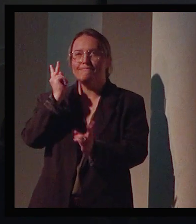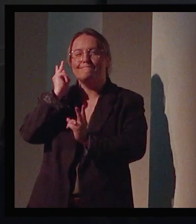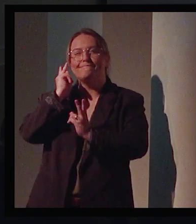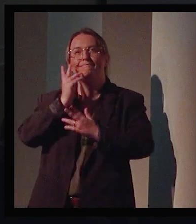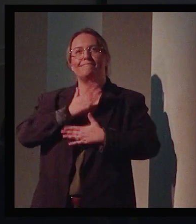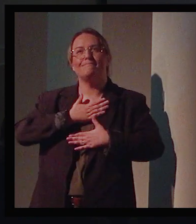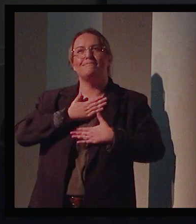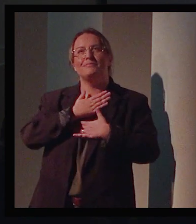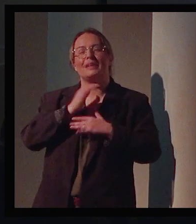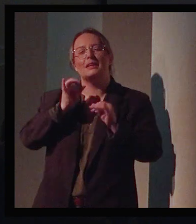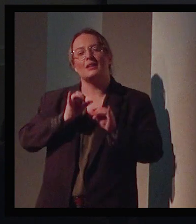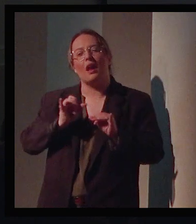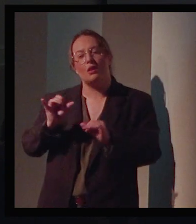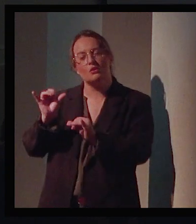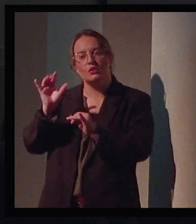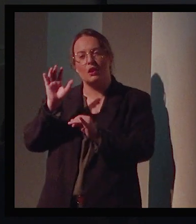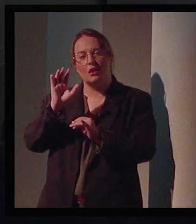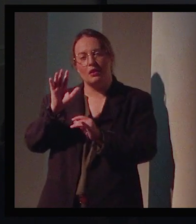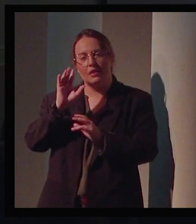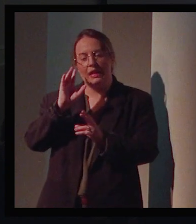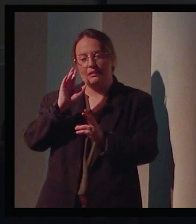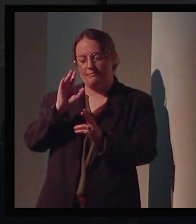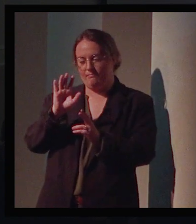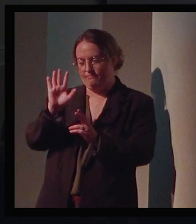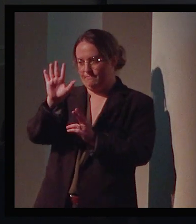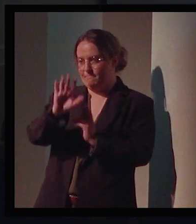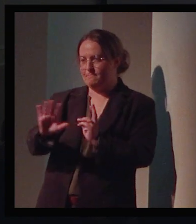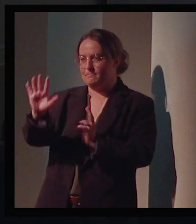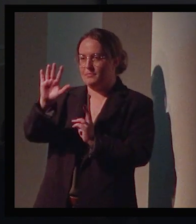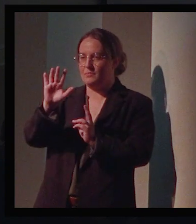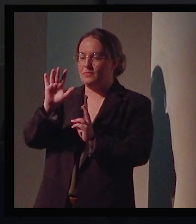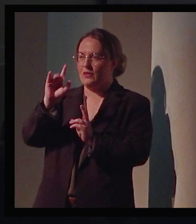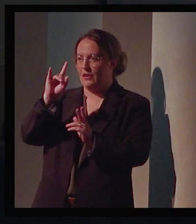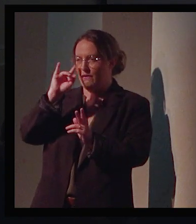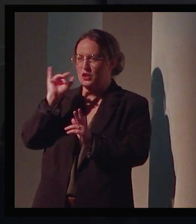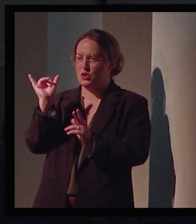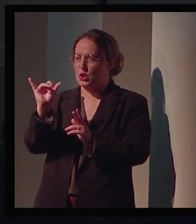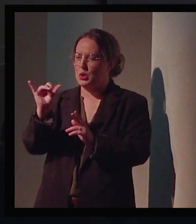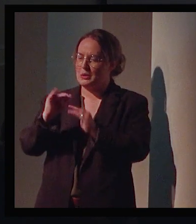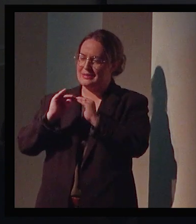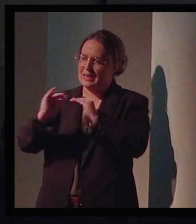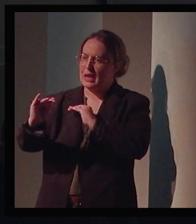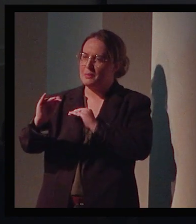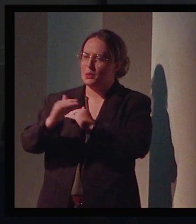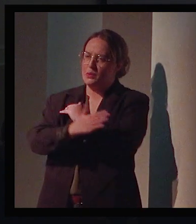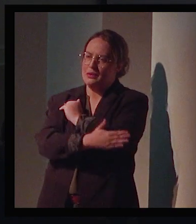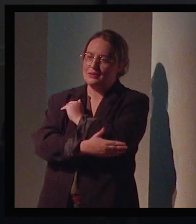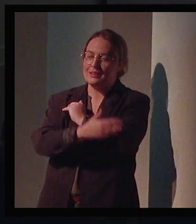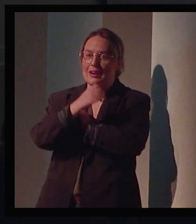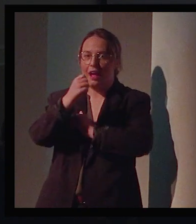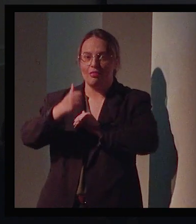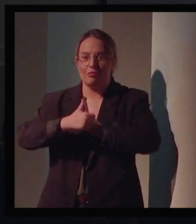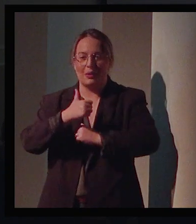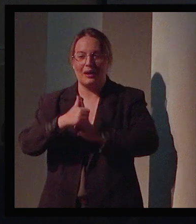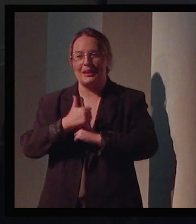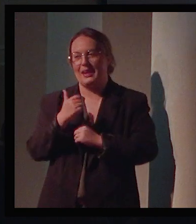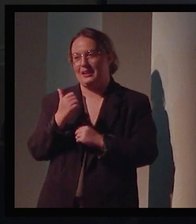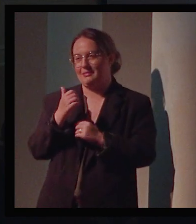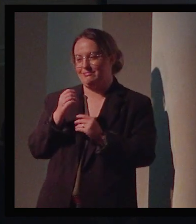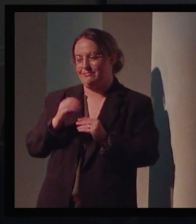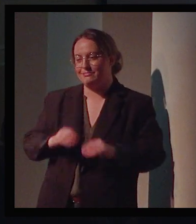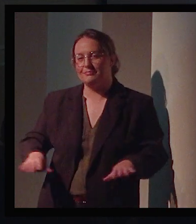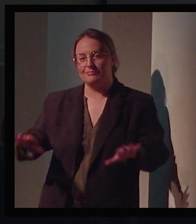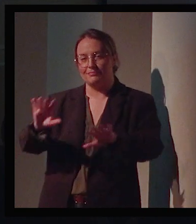by visions of what they imagined as an eternal, stable countryside and its unthreatening inhabitants.